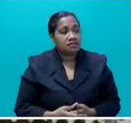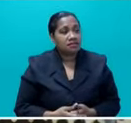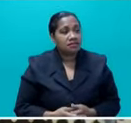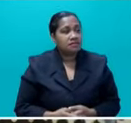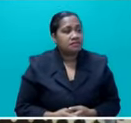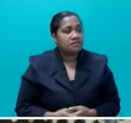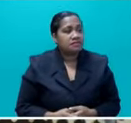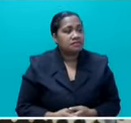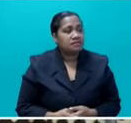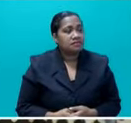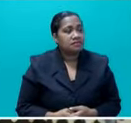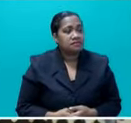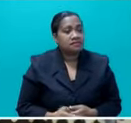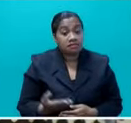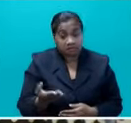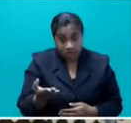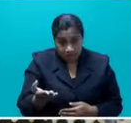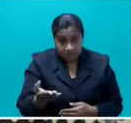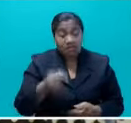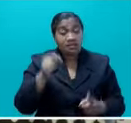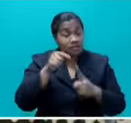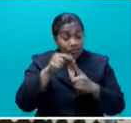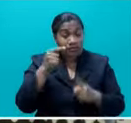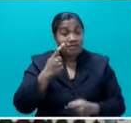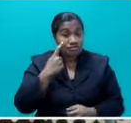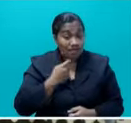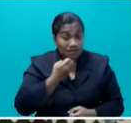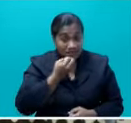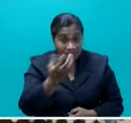Yeah, well, exactly. This is the point I'm trying to make. We,